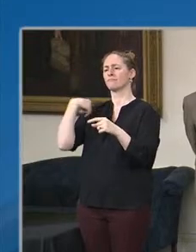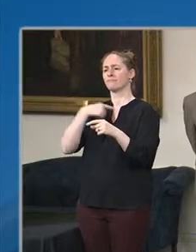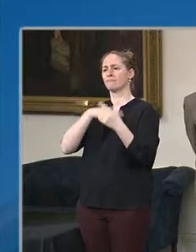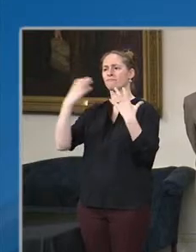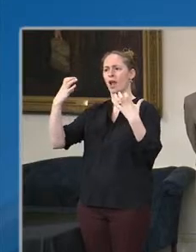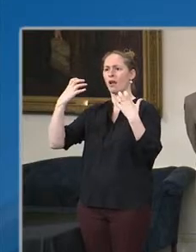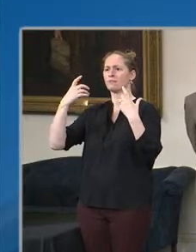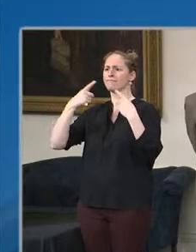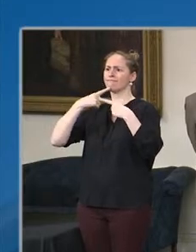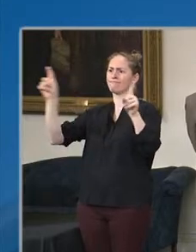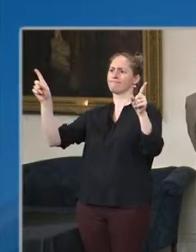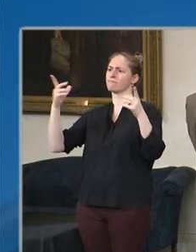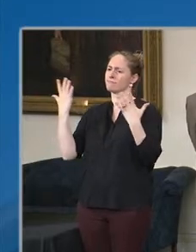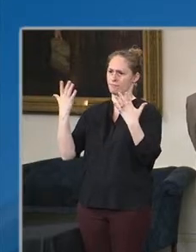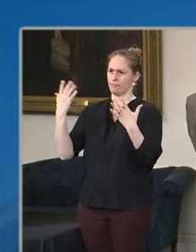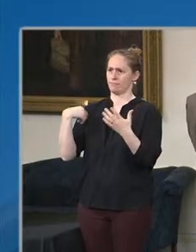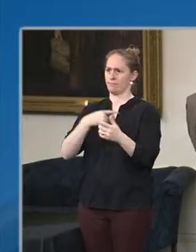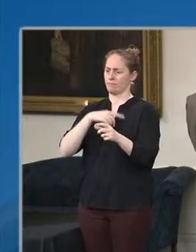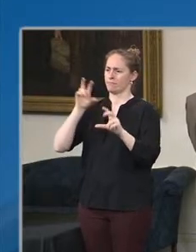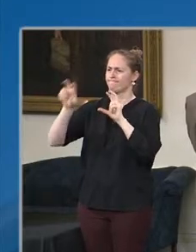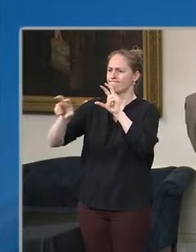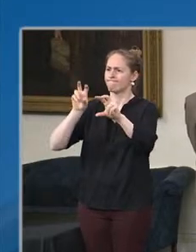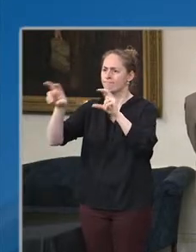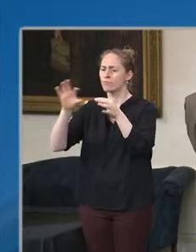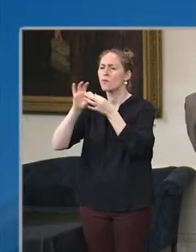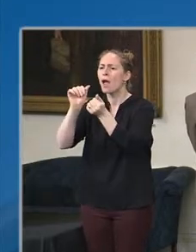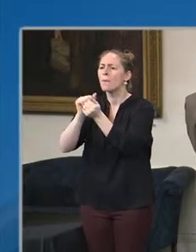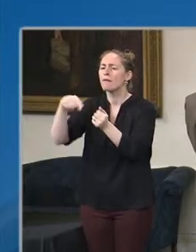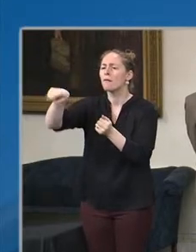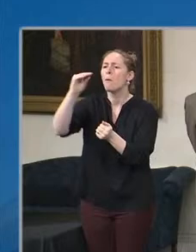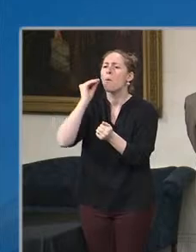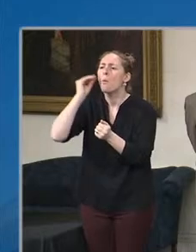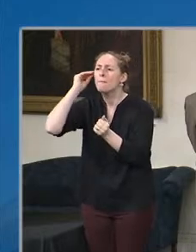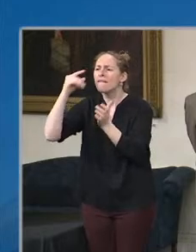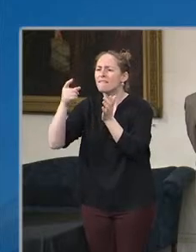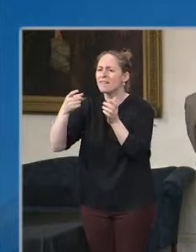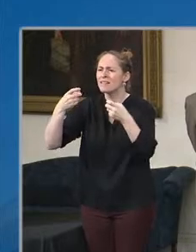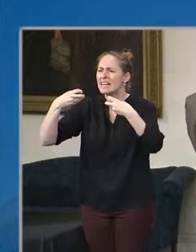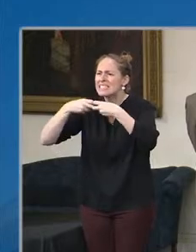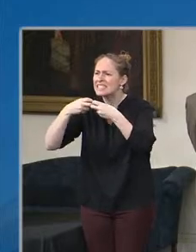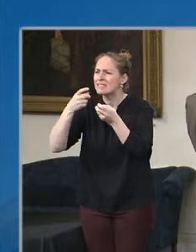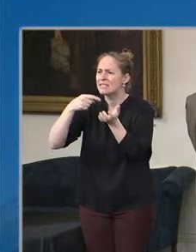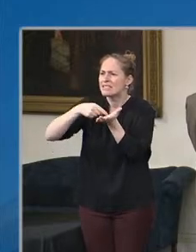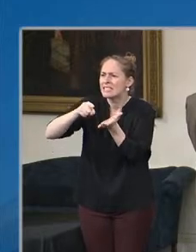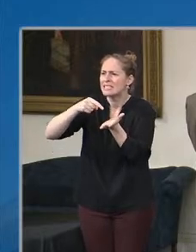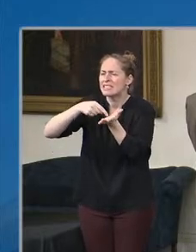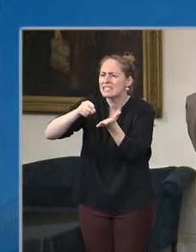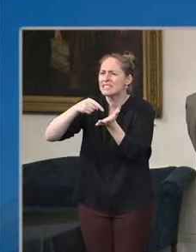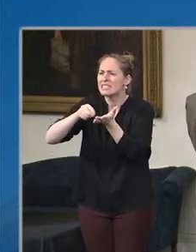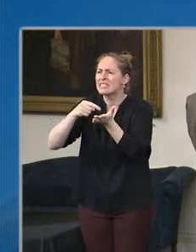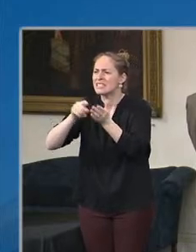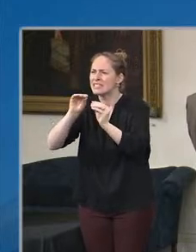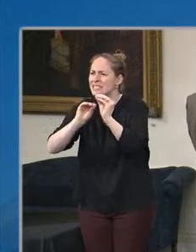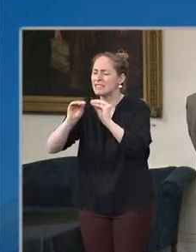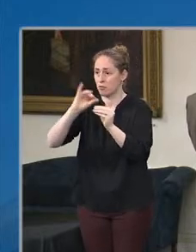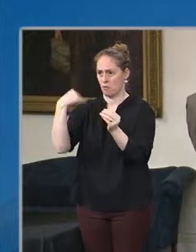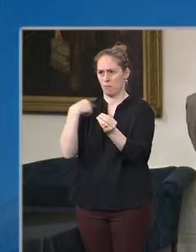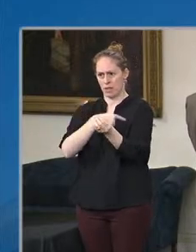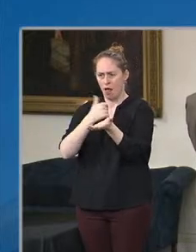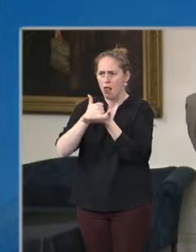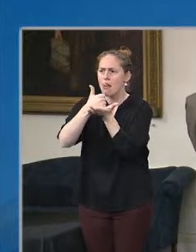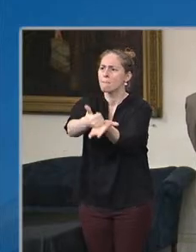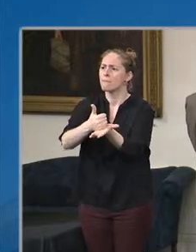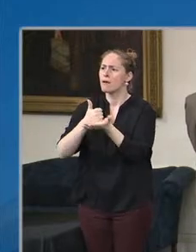be funding another $25 million in low-income housing tax credit projects,